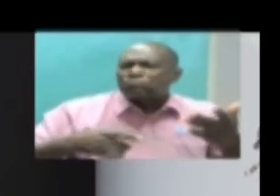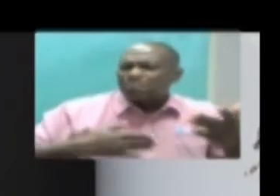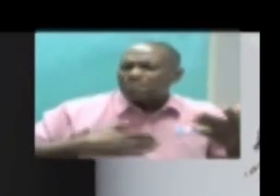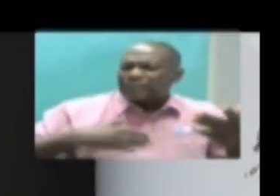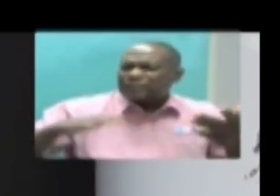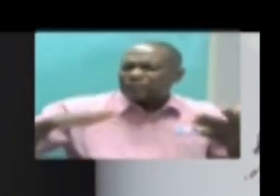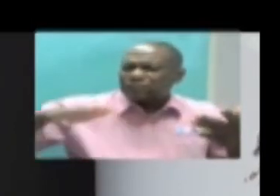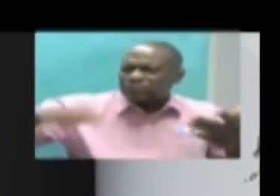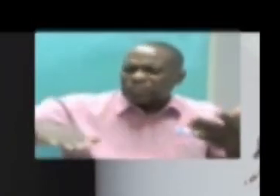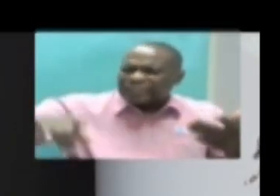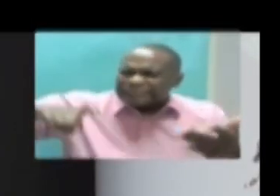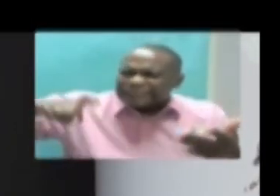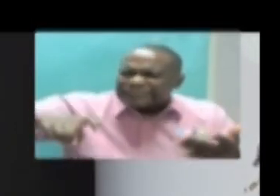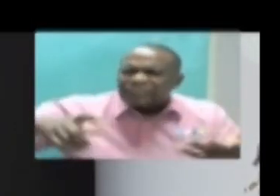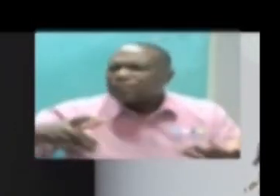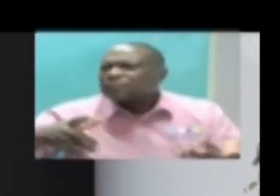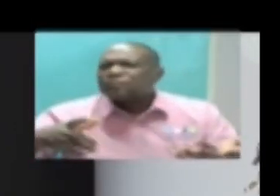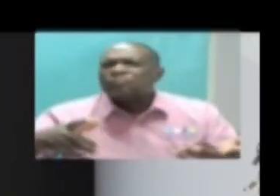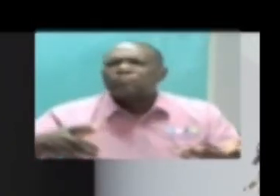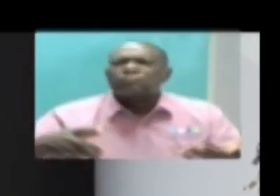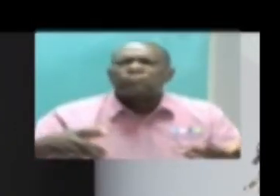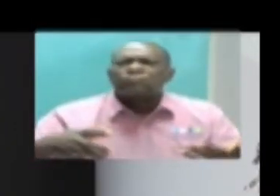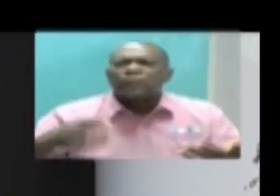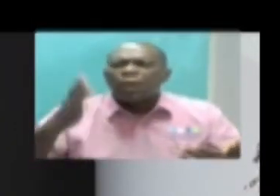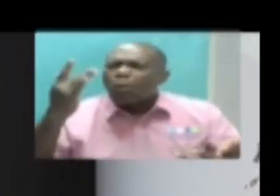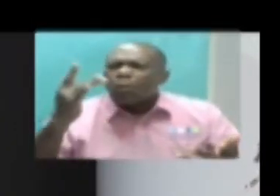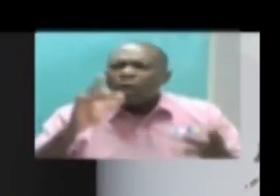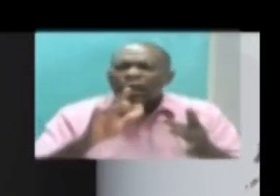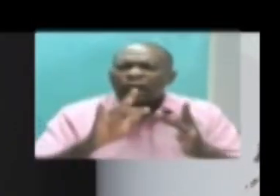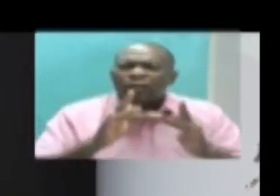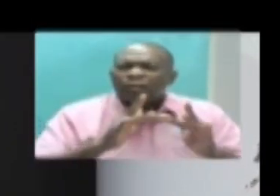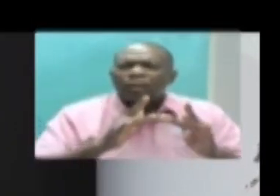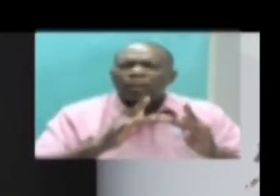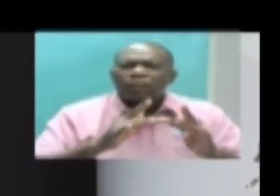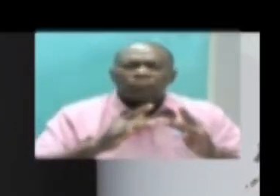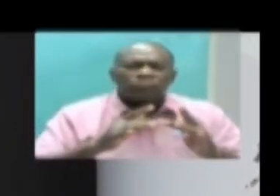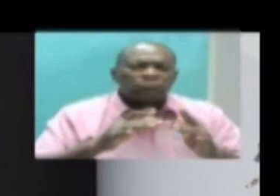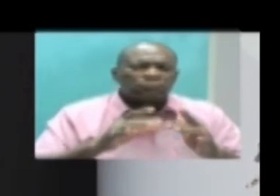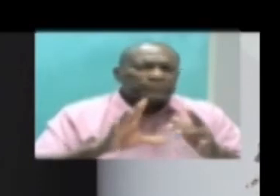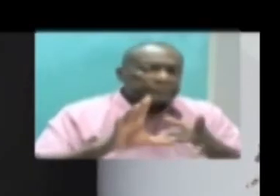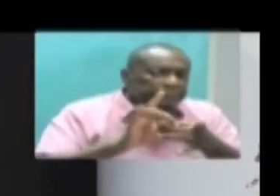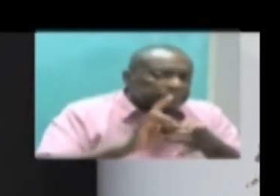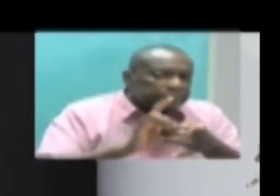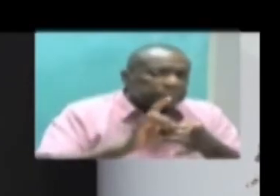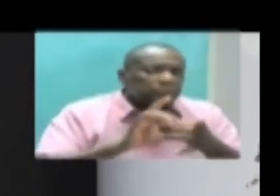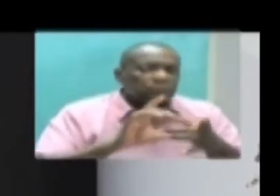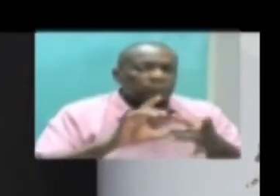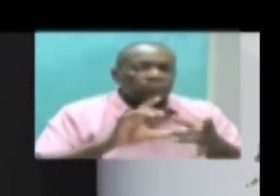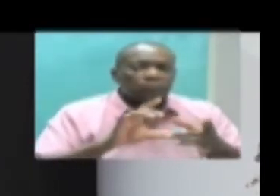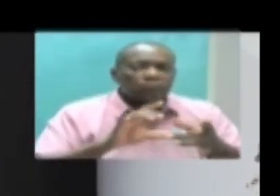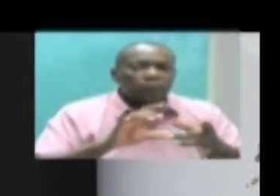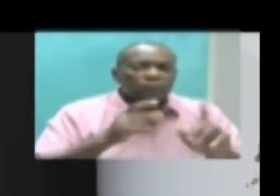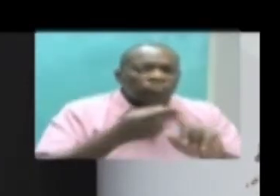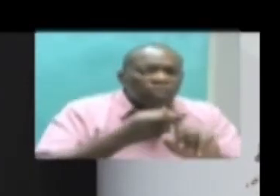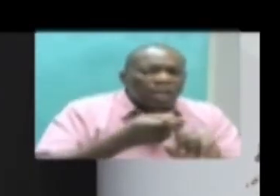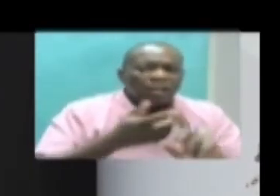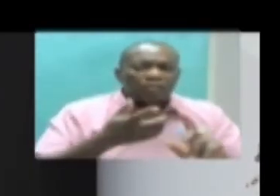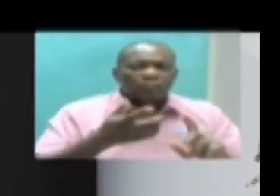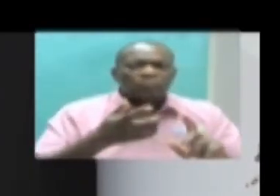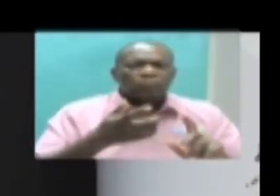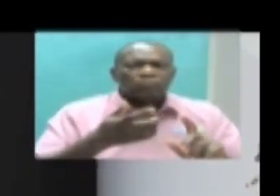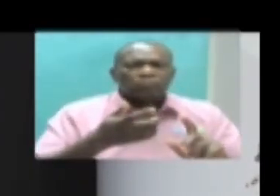they looking for connection and relationship? Are they looking for a sense of who they are and what is right and what is